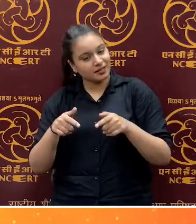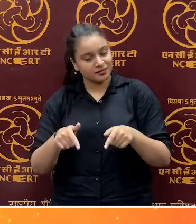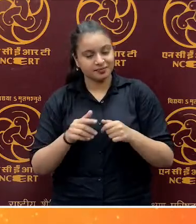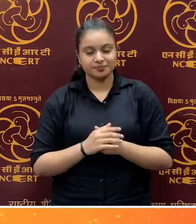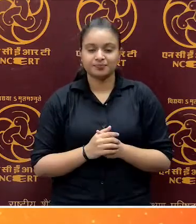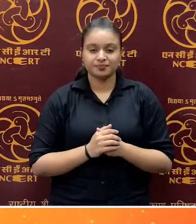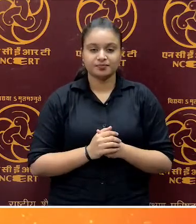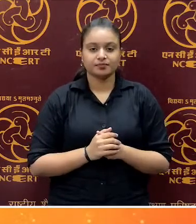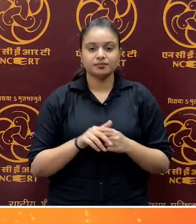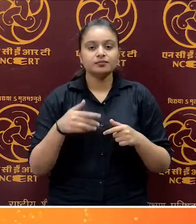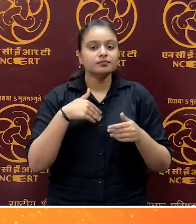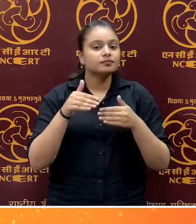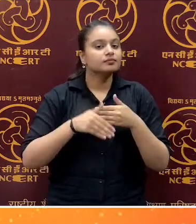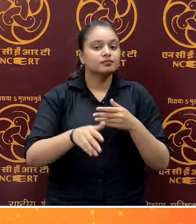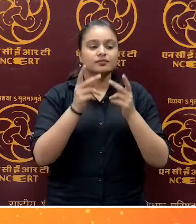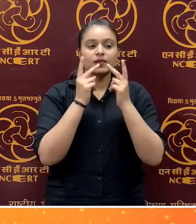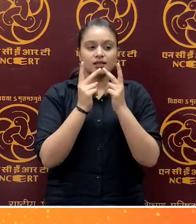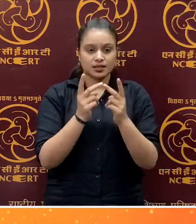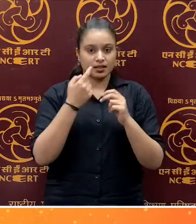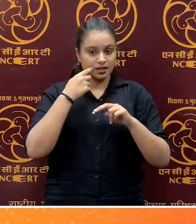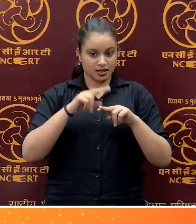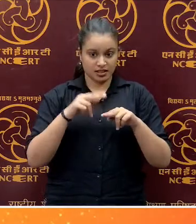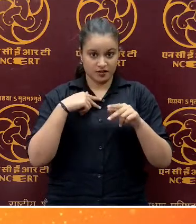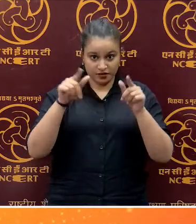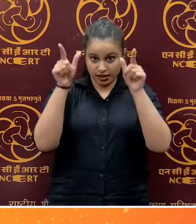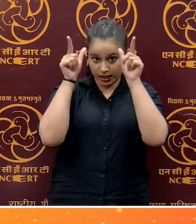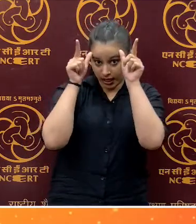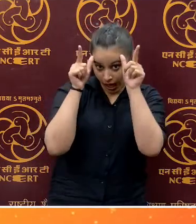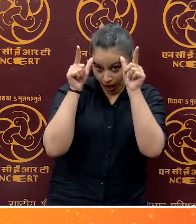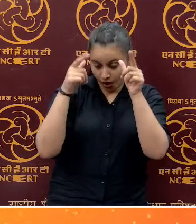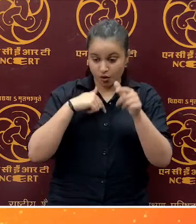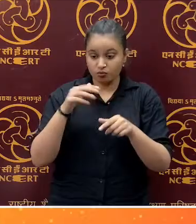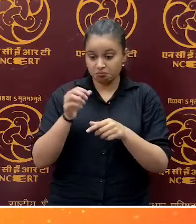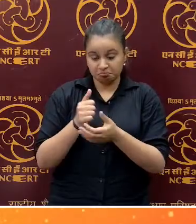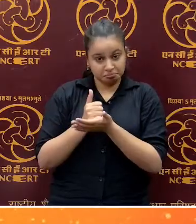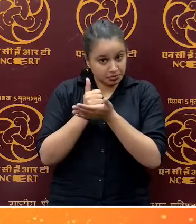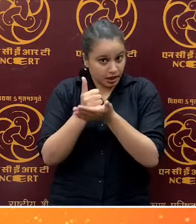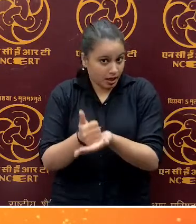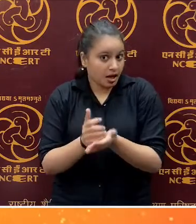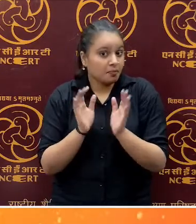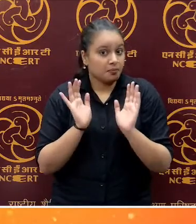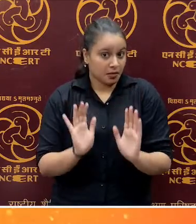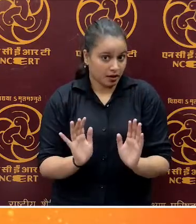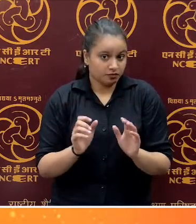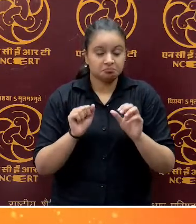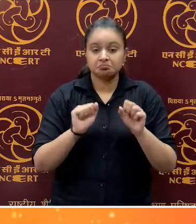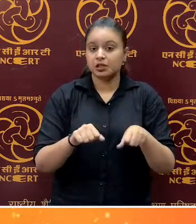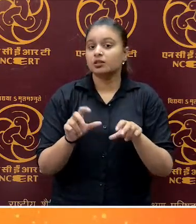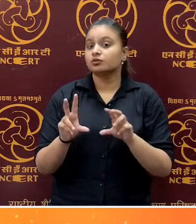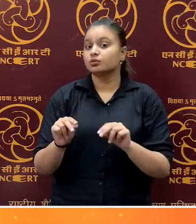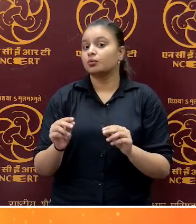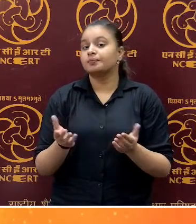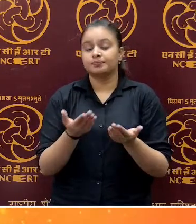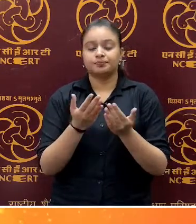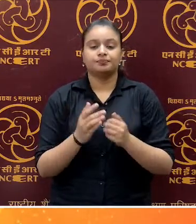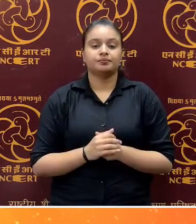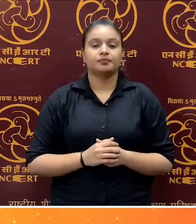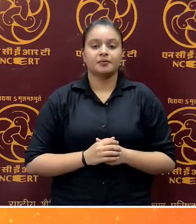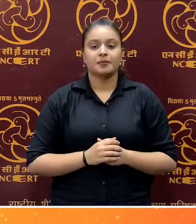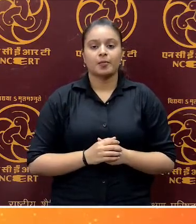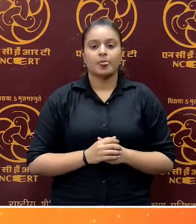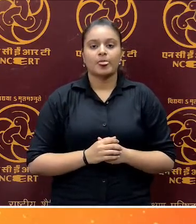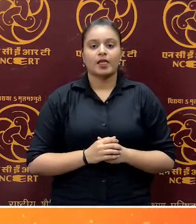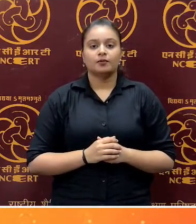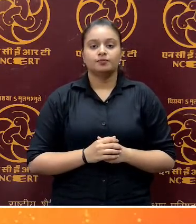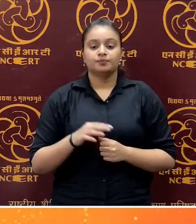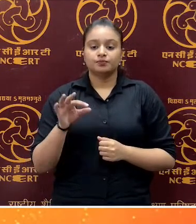So now let us see whether the cow will help the fly to find its name. Alright. So